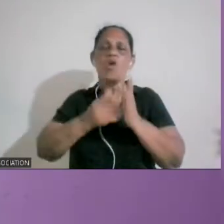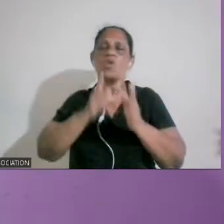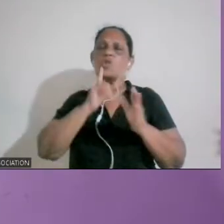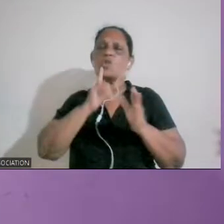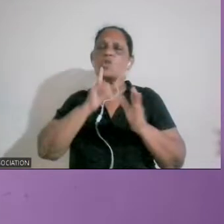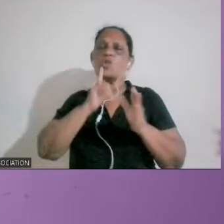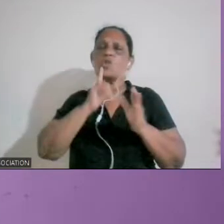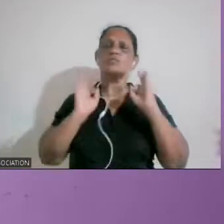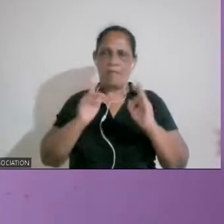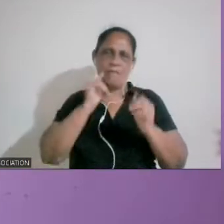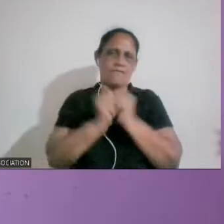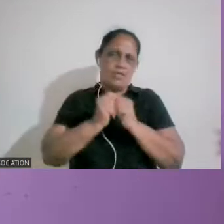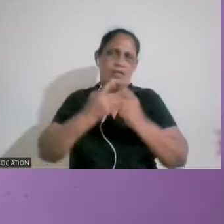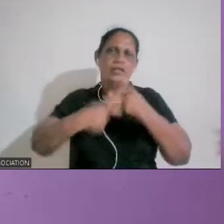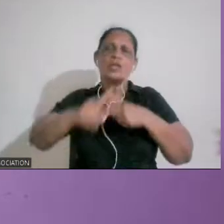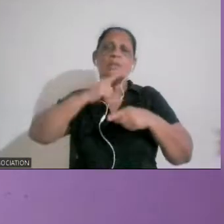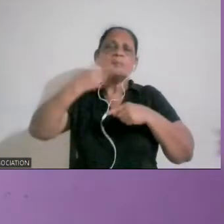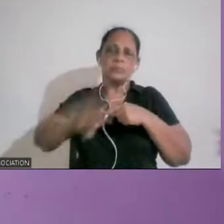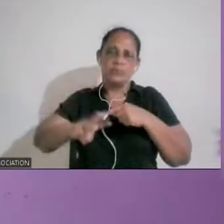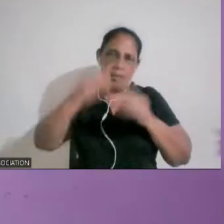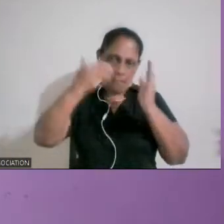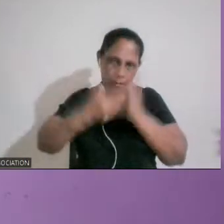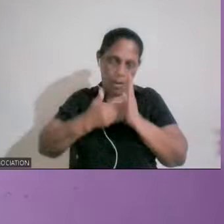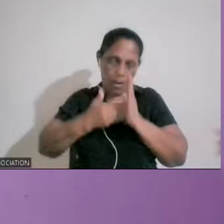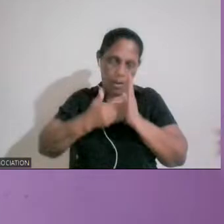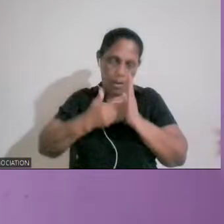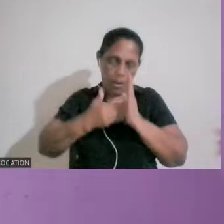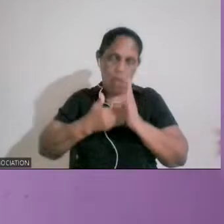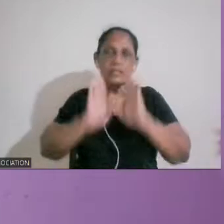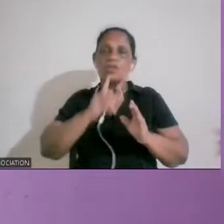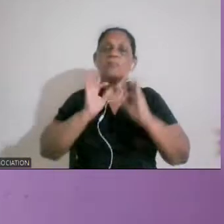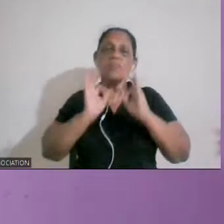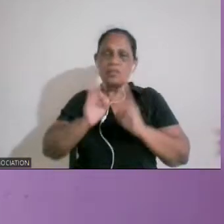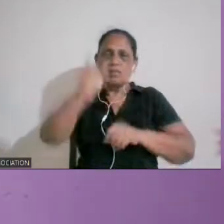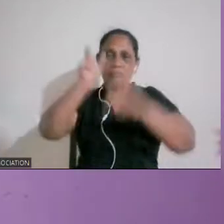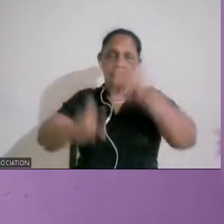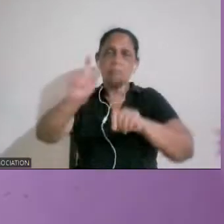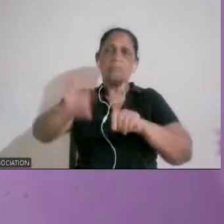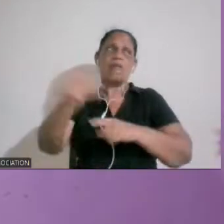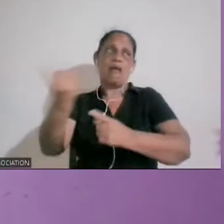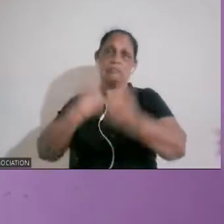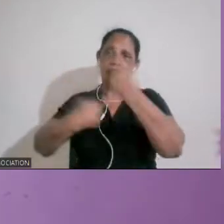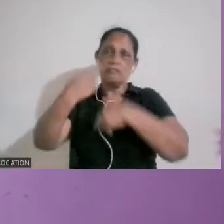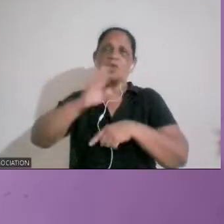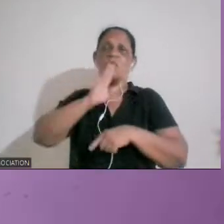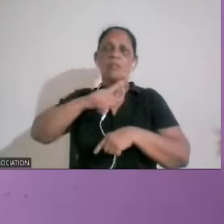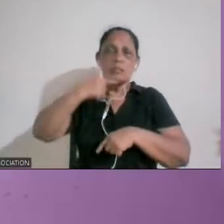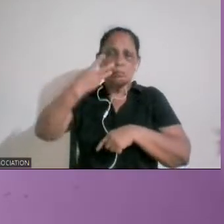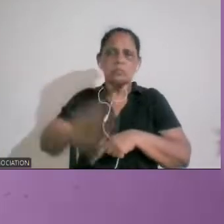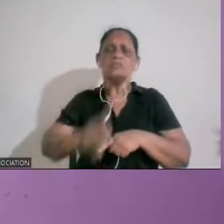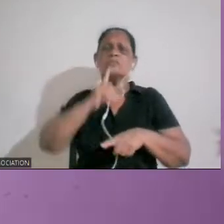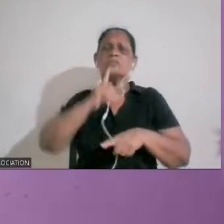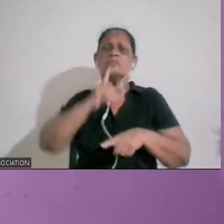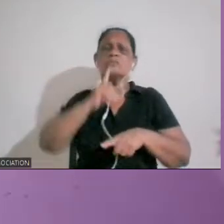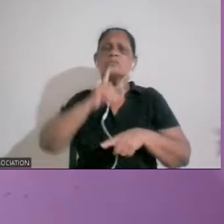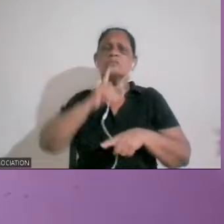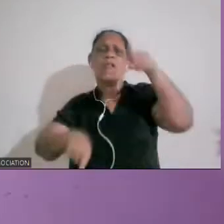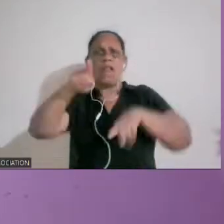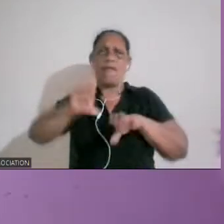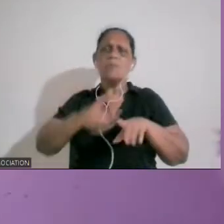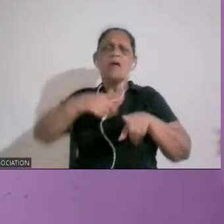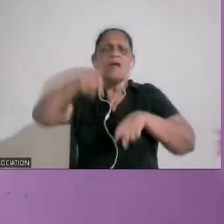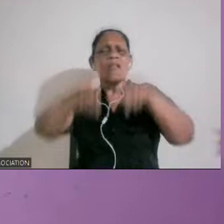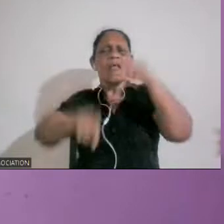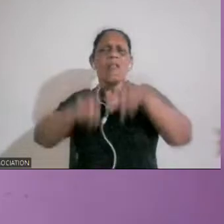So now talking about some of the common conditions associated with menstruation. It's really common for patients to come and tell us that their menstrual periods